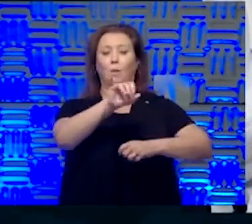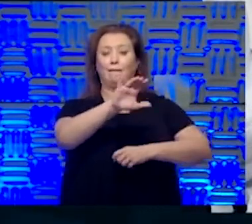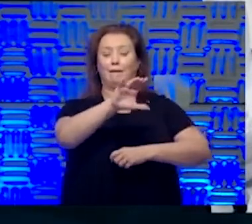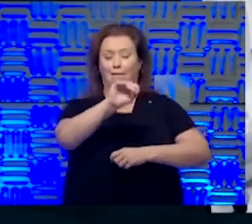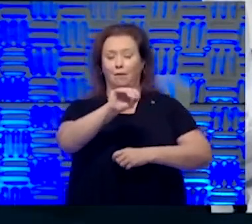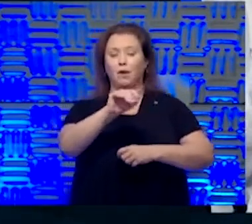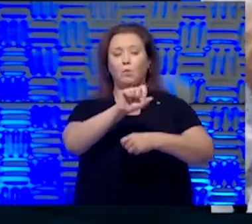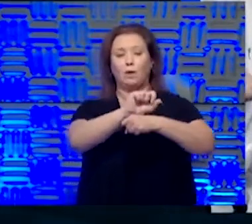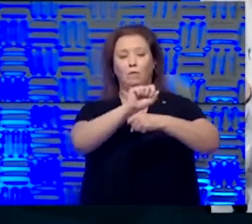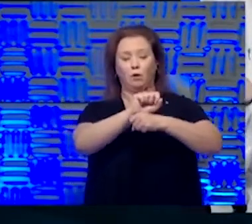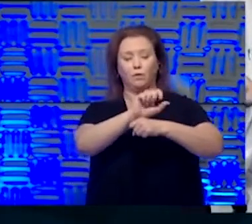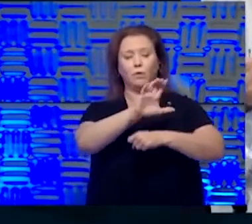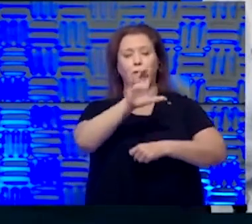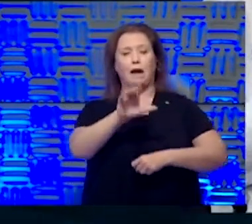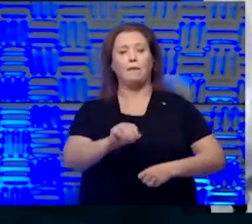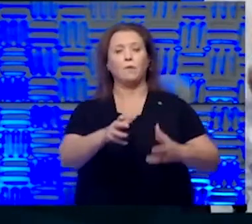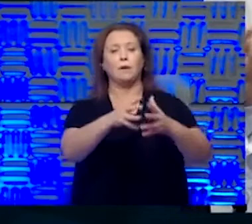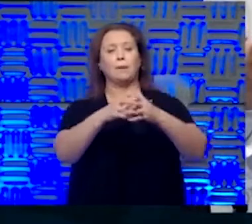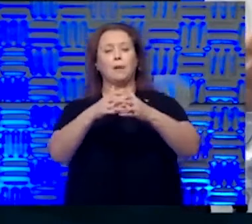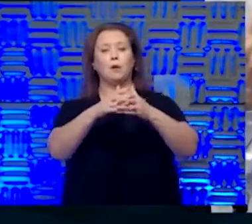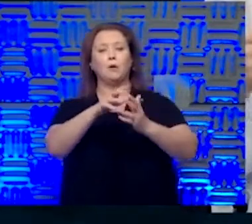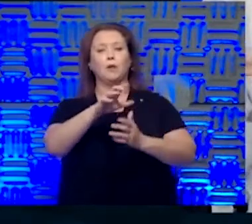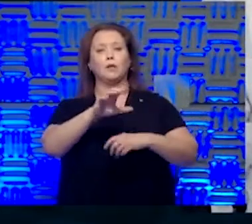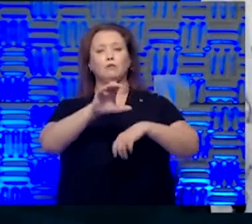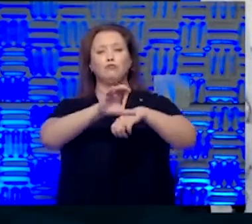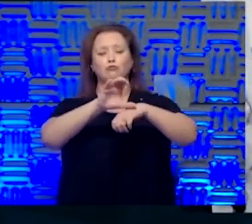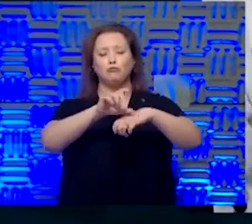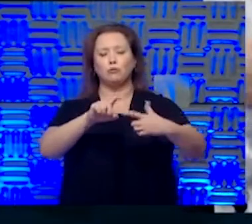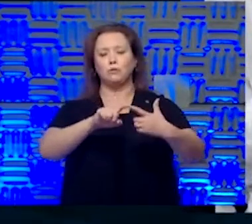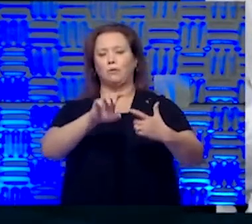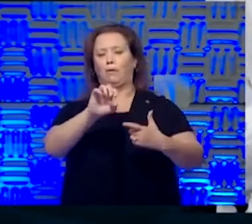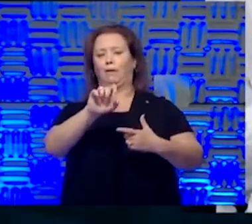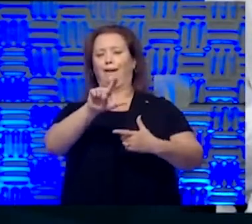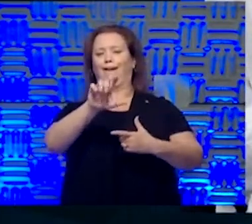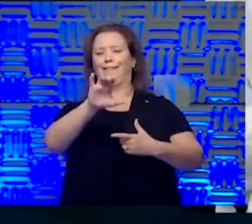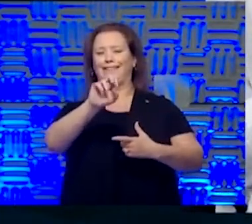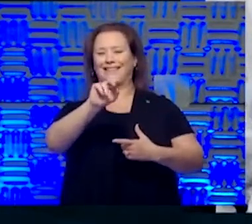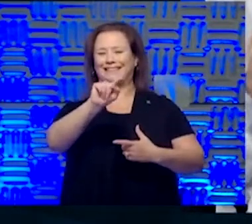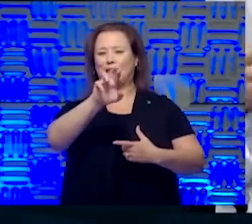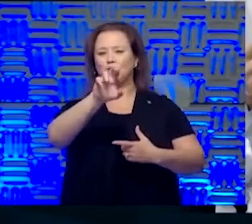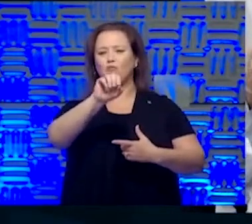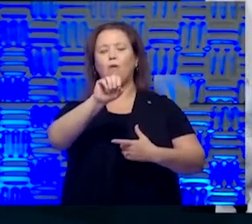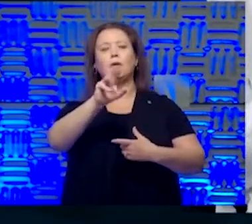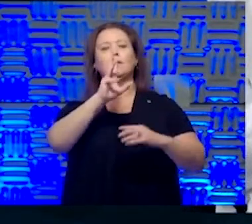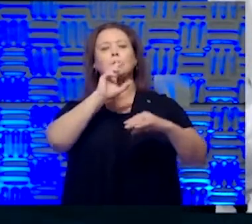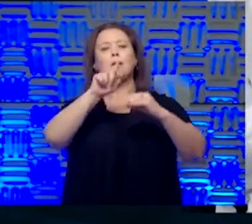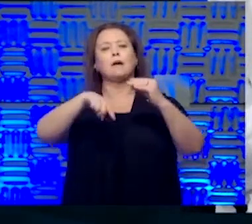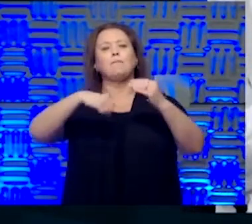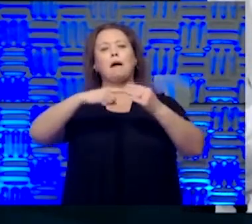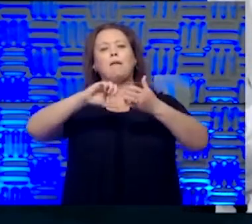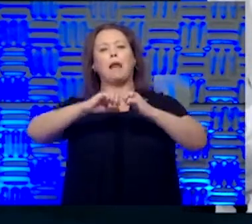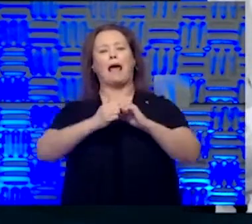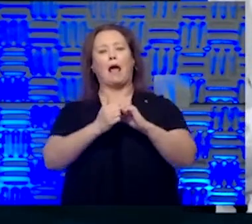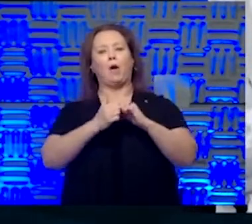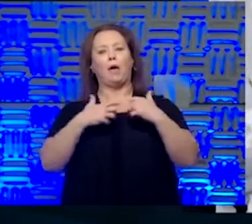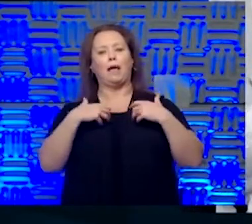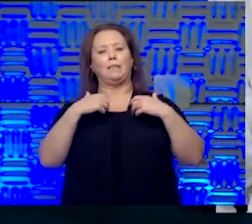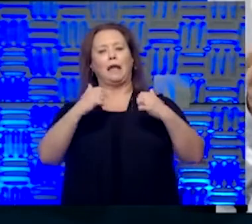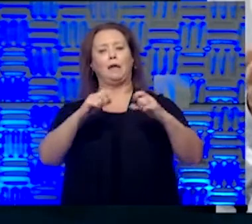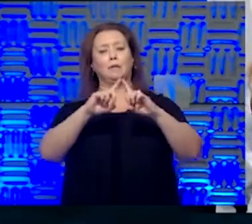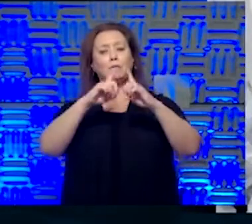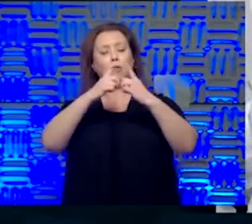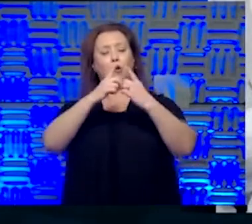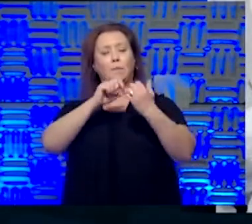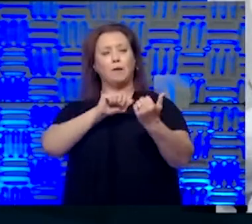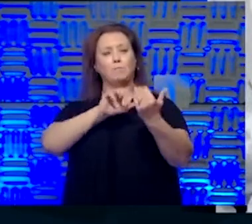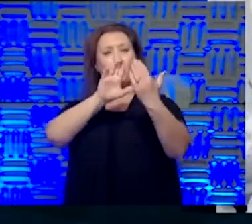we have worked through African American churches or El Centro or other areas. Talk a little bit about how the health department approaches